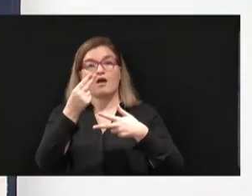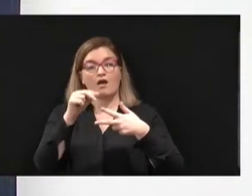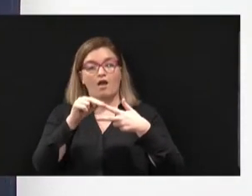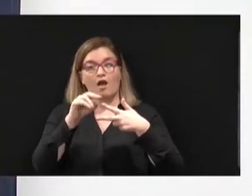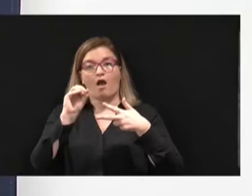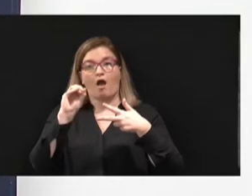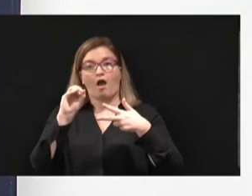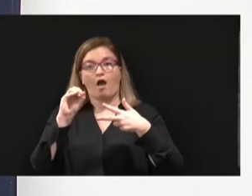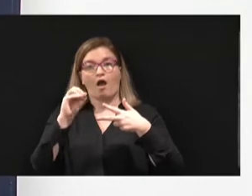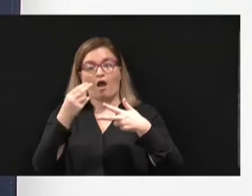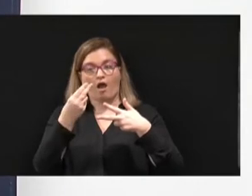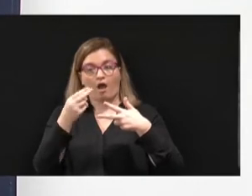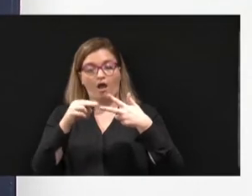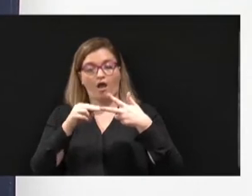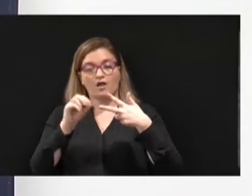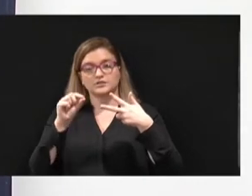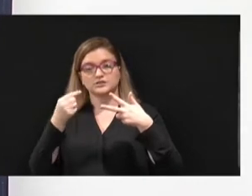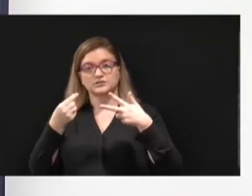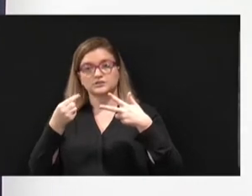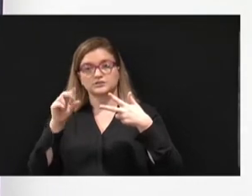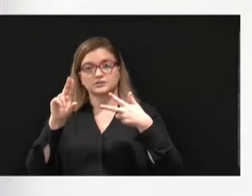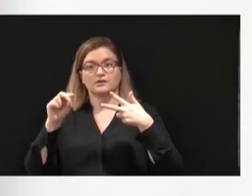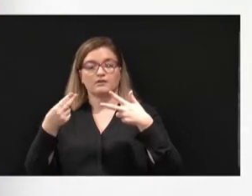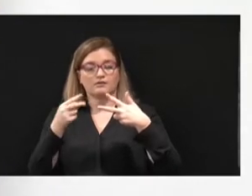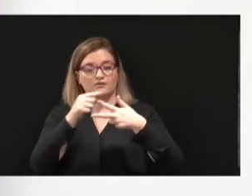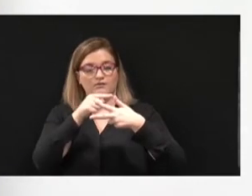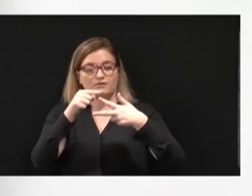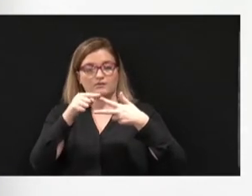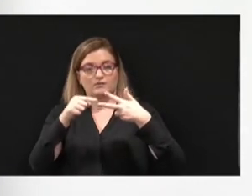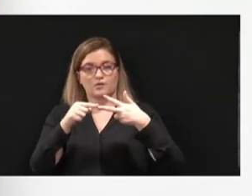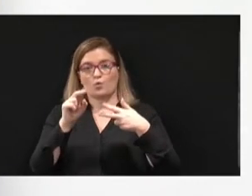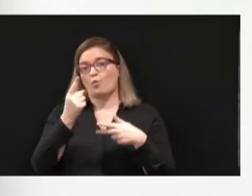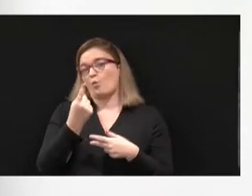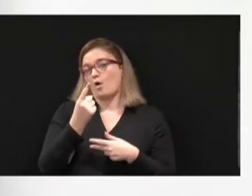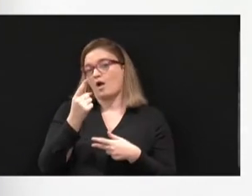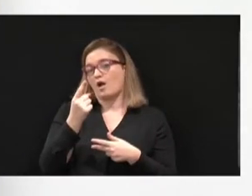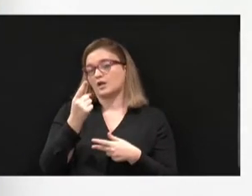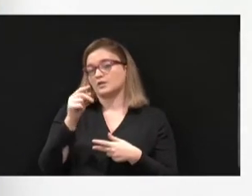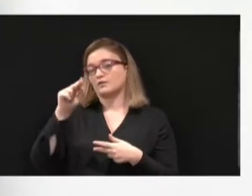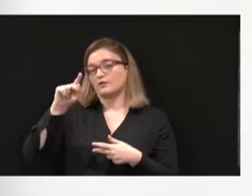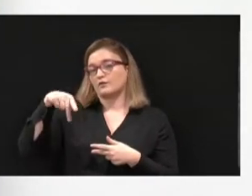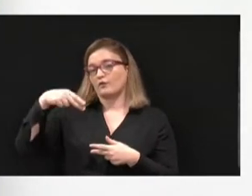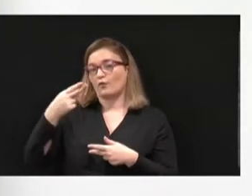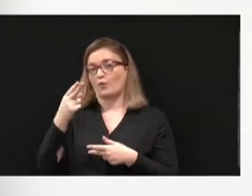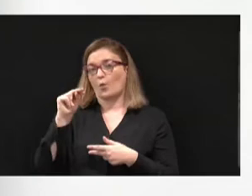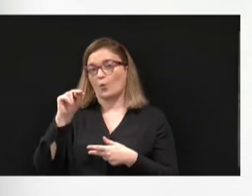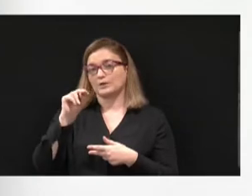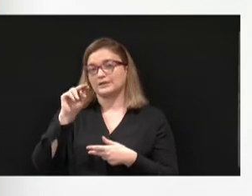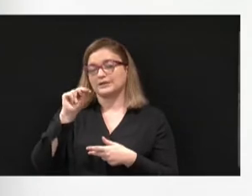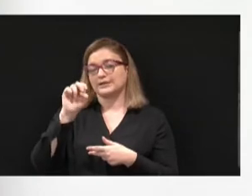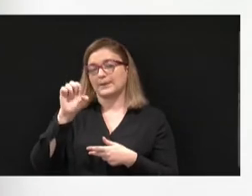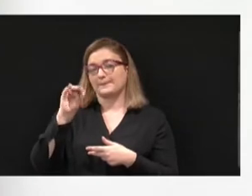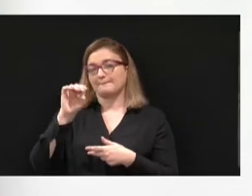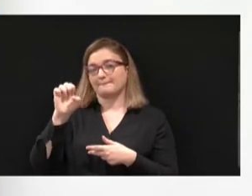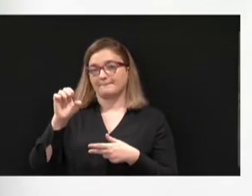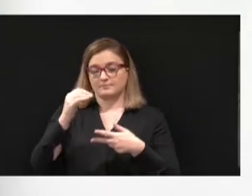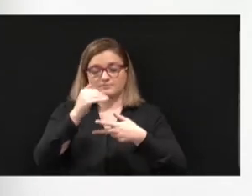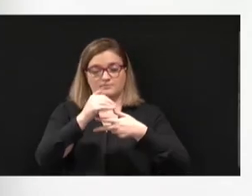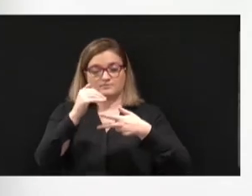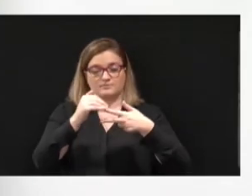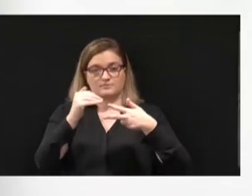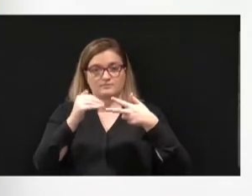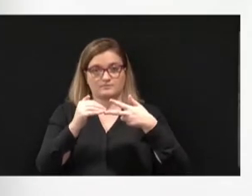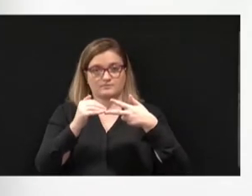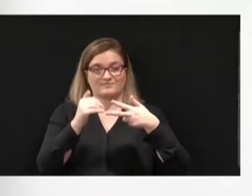So one phoneme or sound per finger. And that really does help them get the